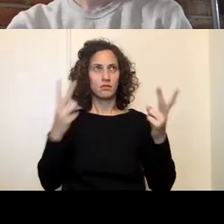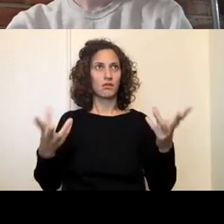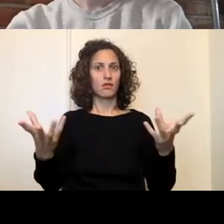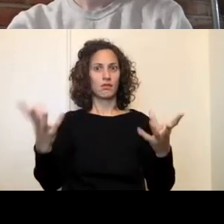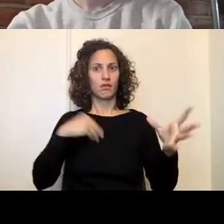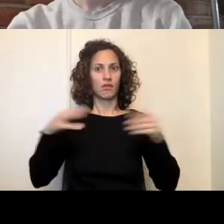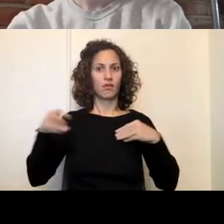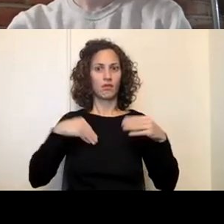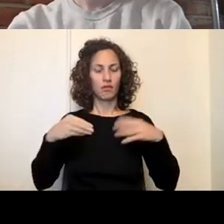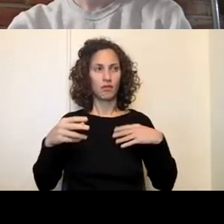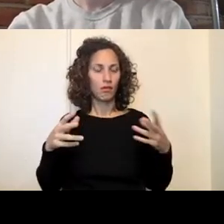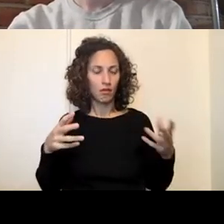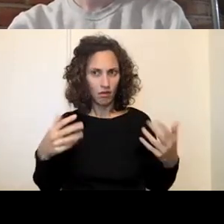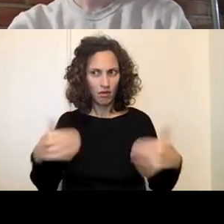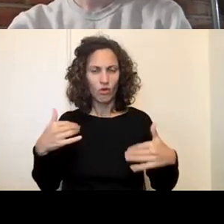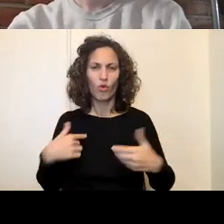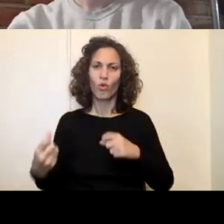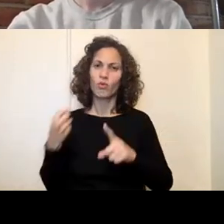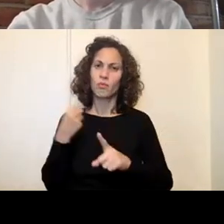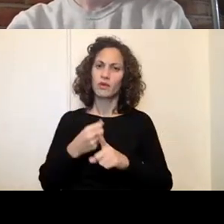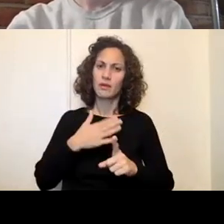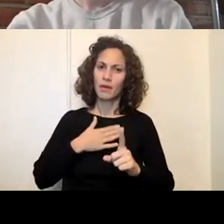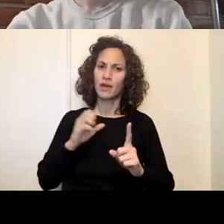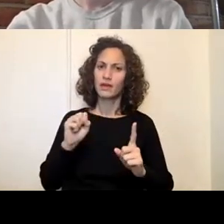define myself. I